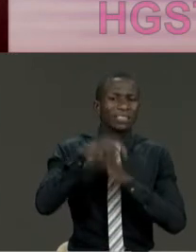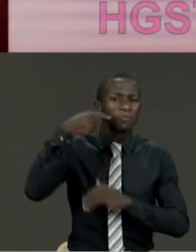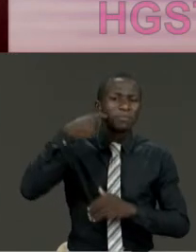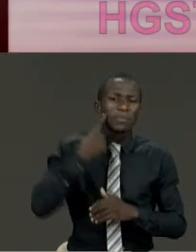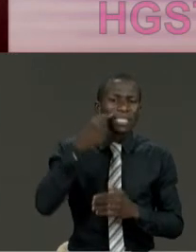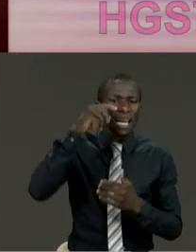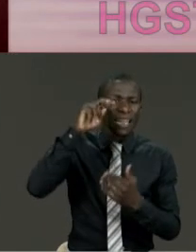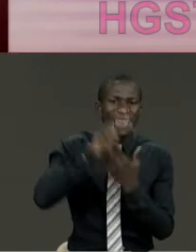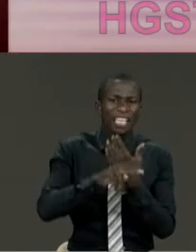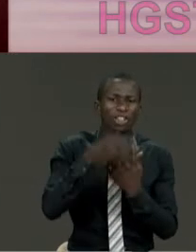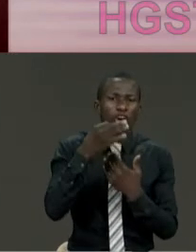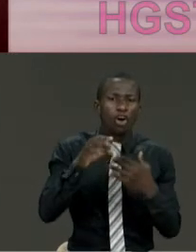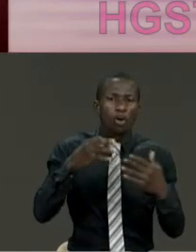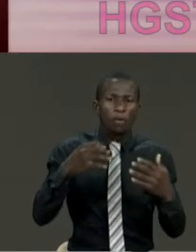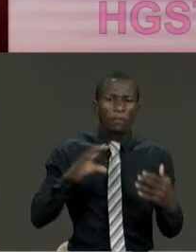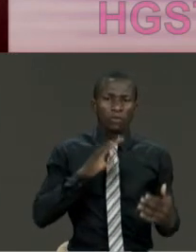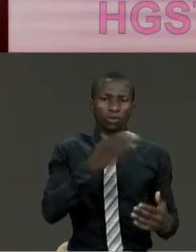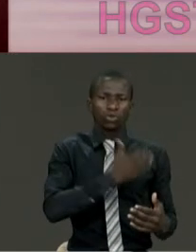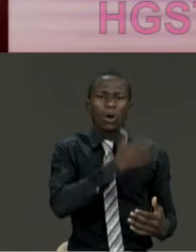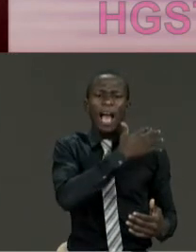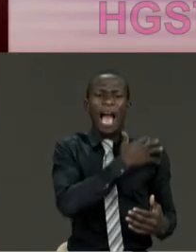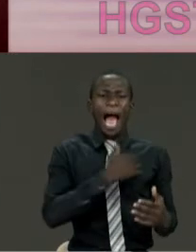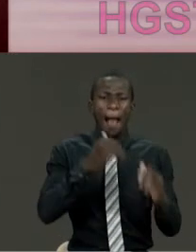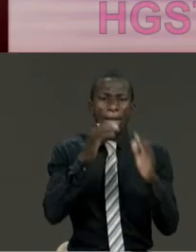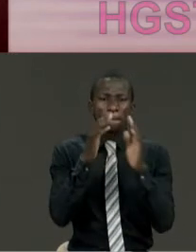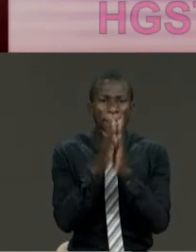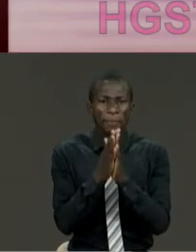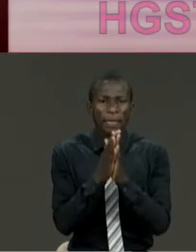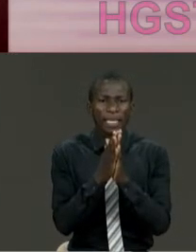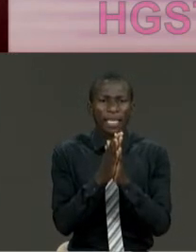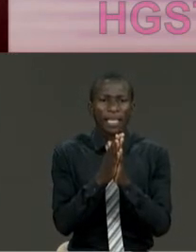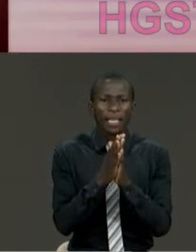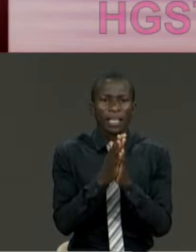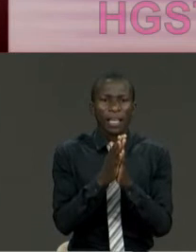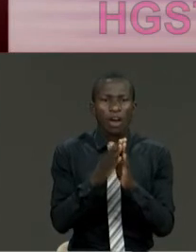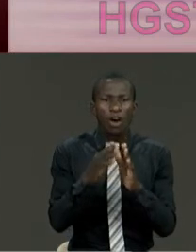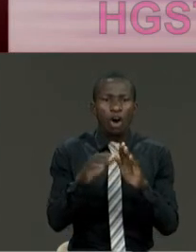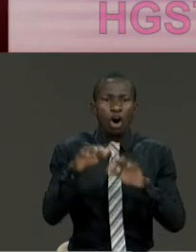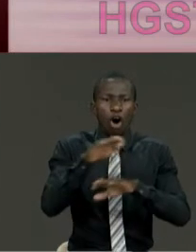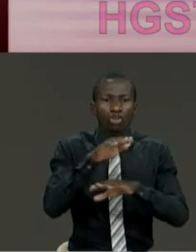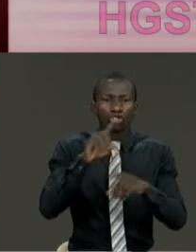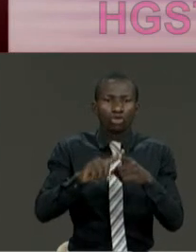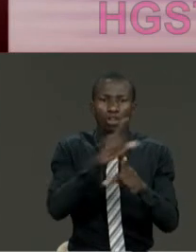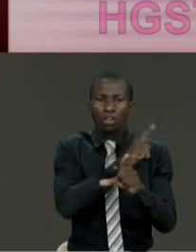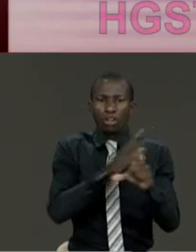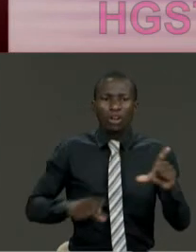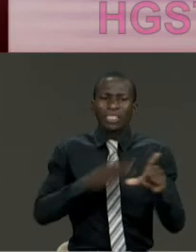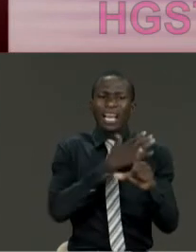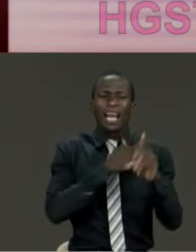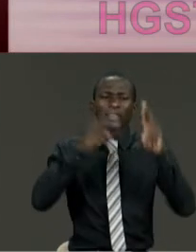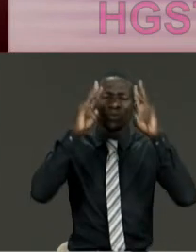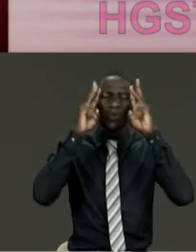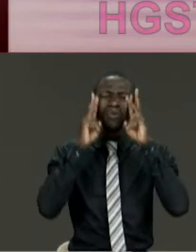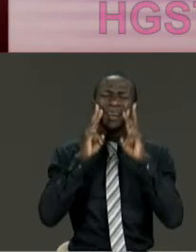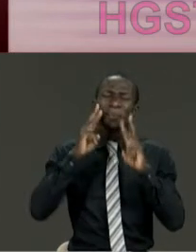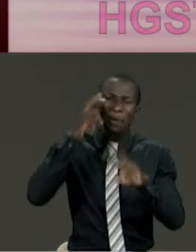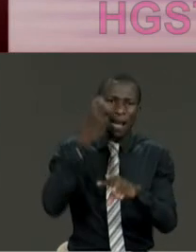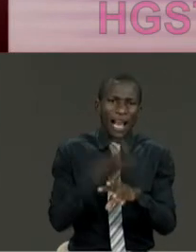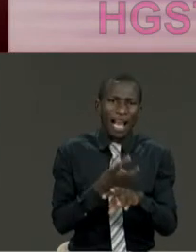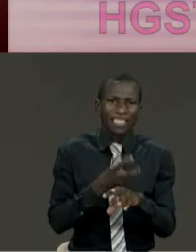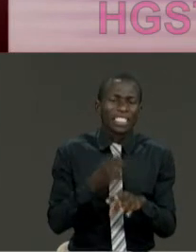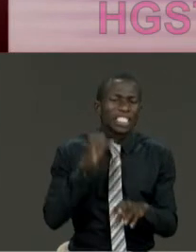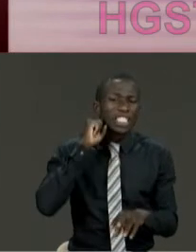Lord and wept sore. This passage was talking about Hannah, who had been looking for the fruit